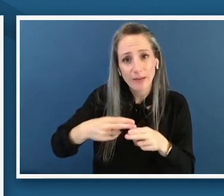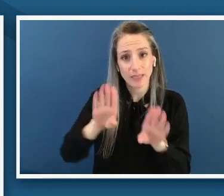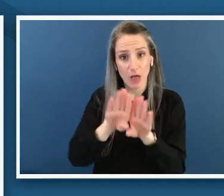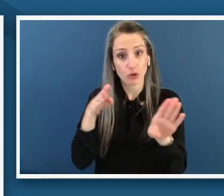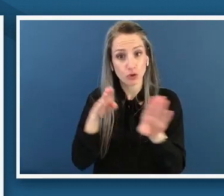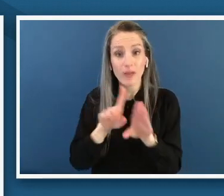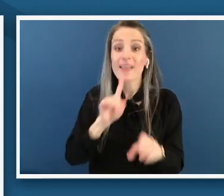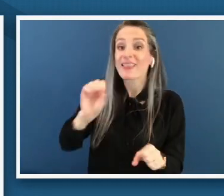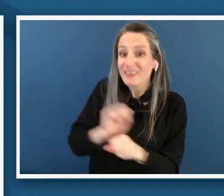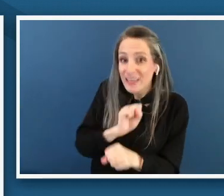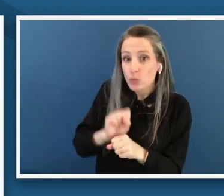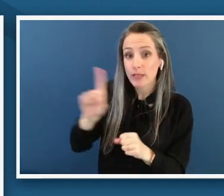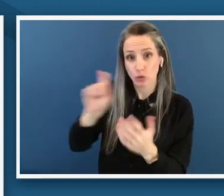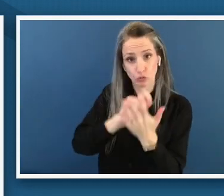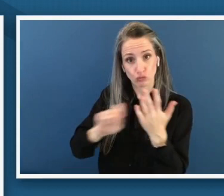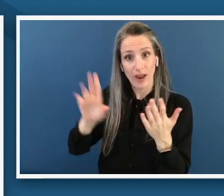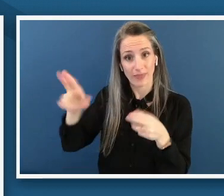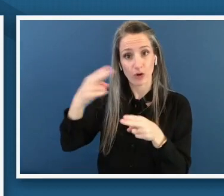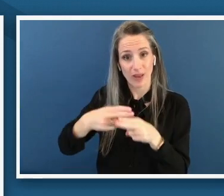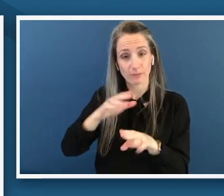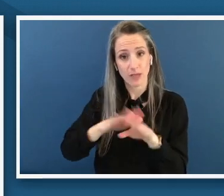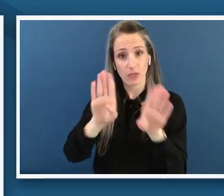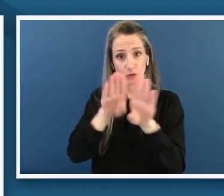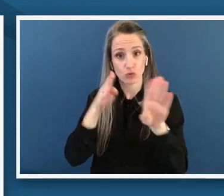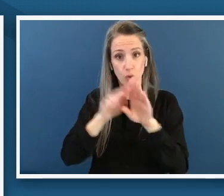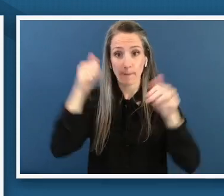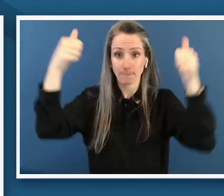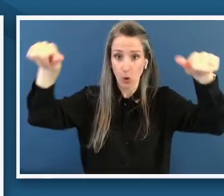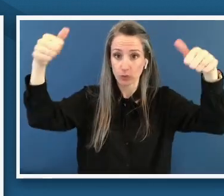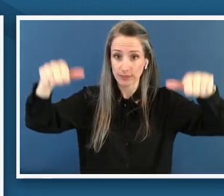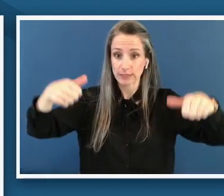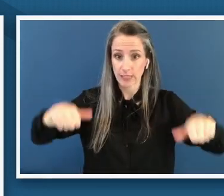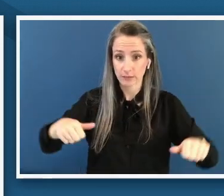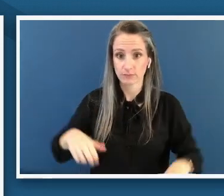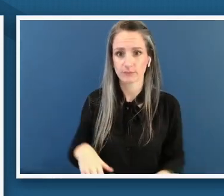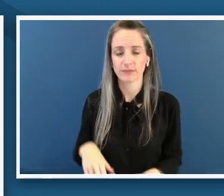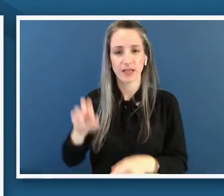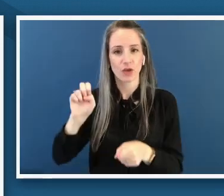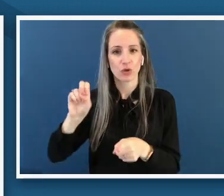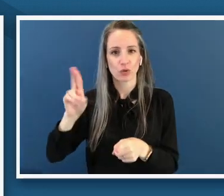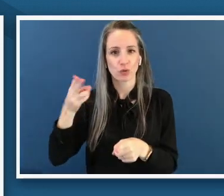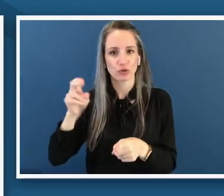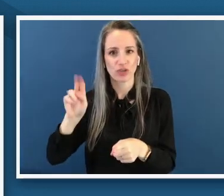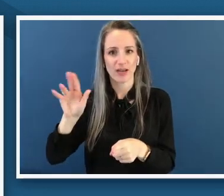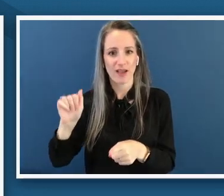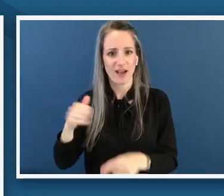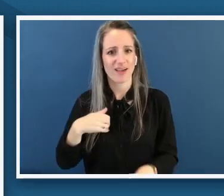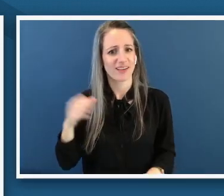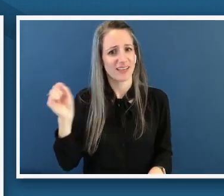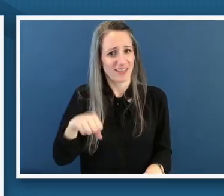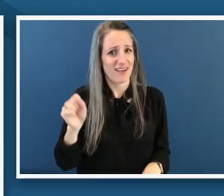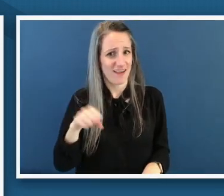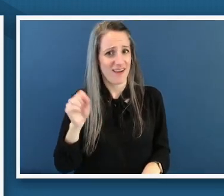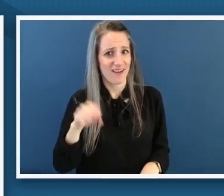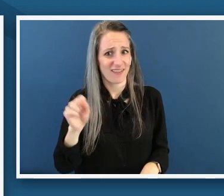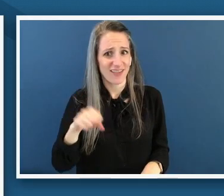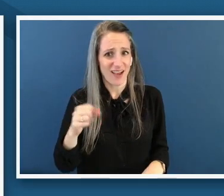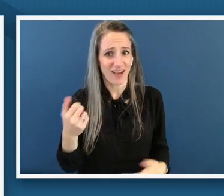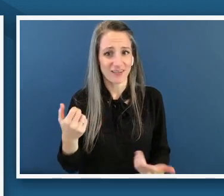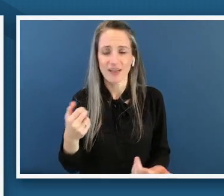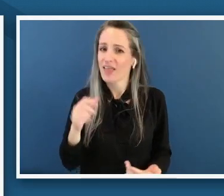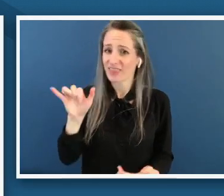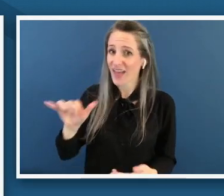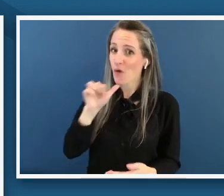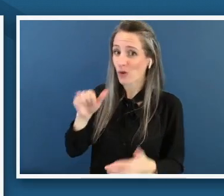names are on the door, they're posted? Yeah. Why not? That wasn't a metaphor, right? You're literally putting things on the